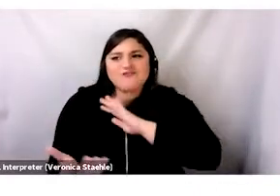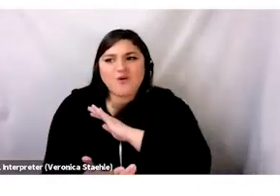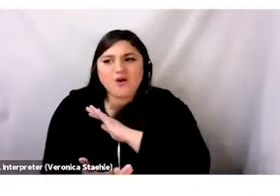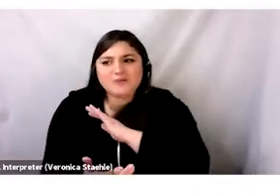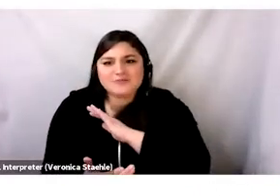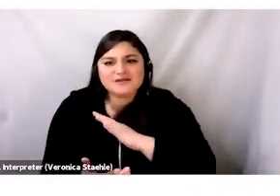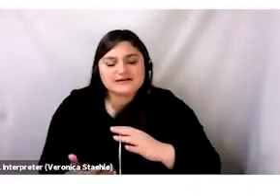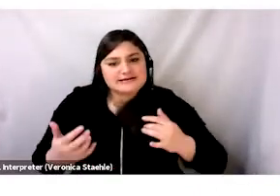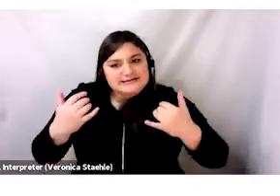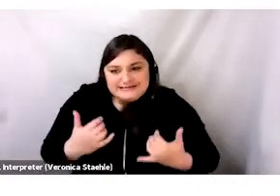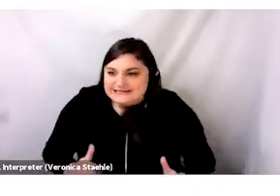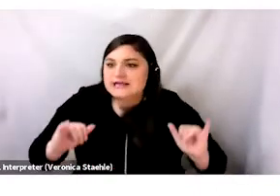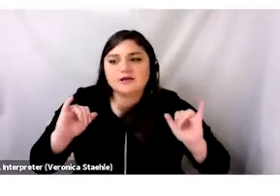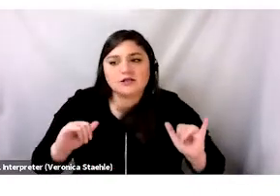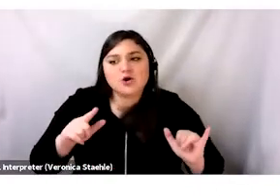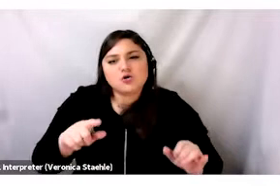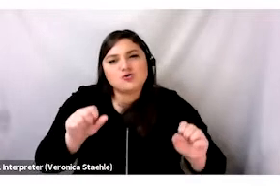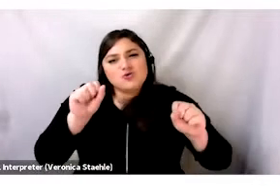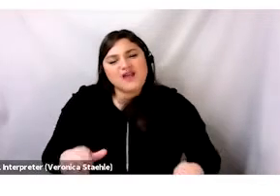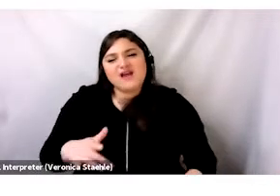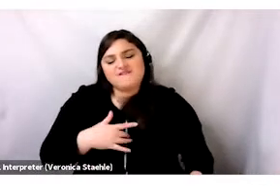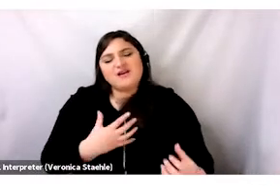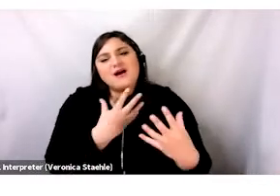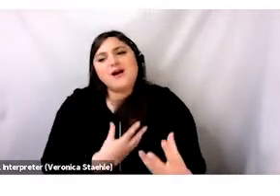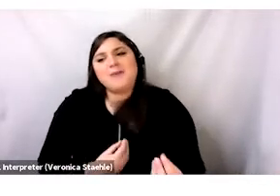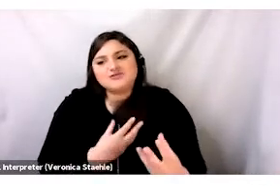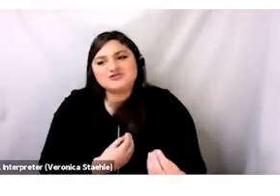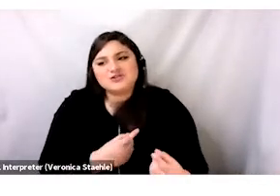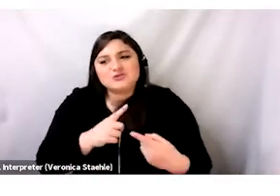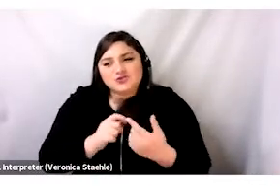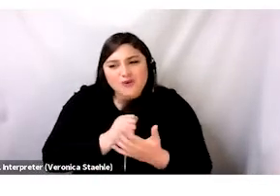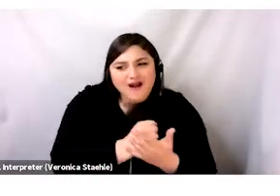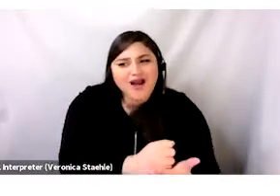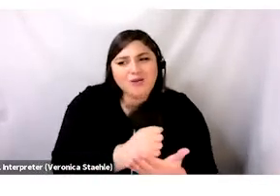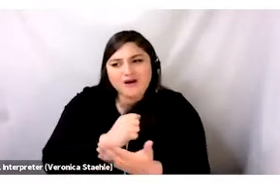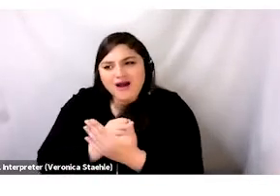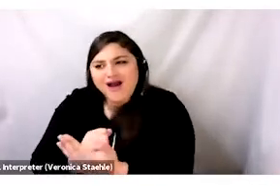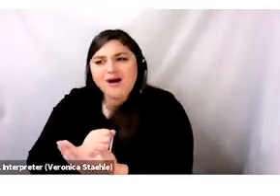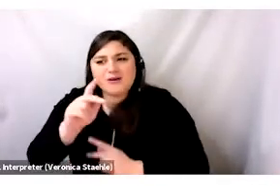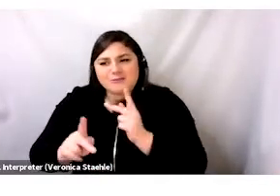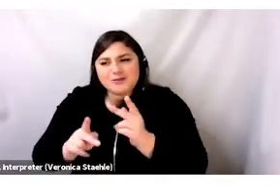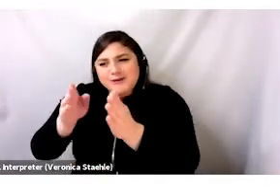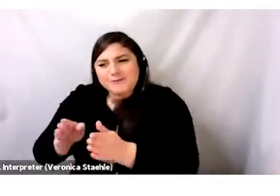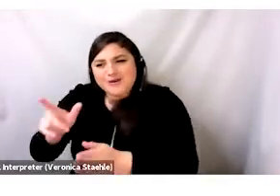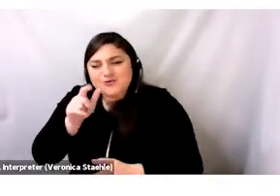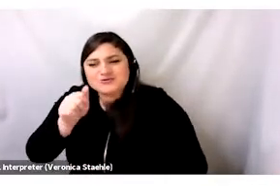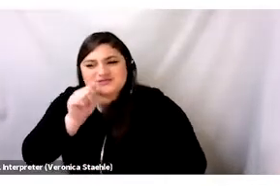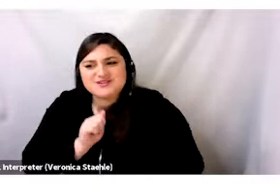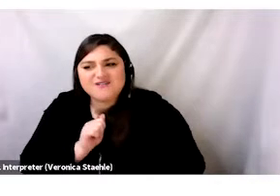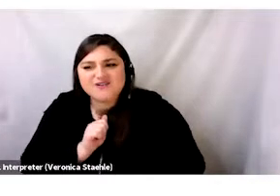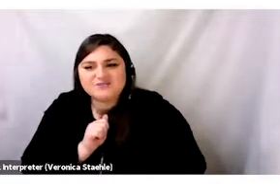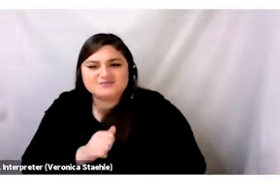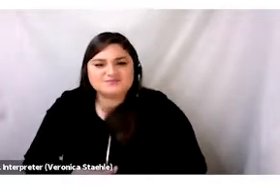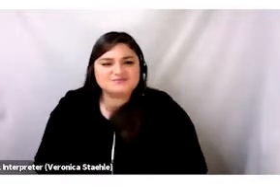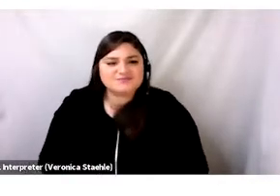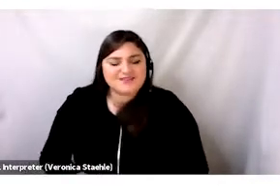a compassionate impulse to help its suffering beings. In that case, you tend to view the personal